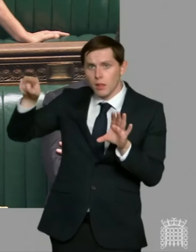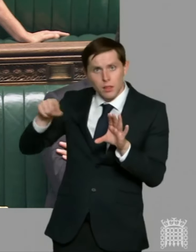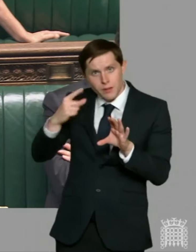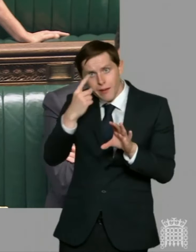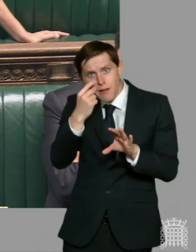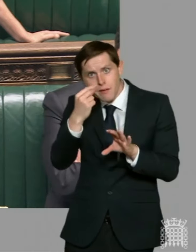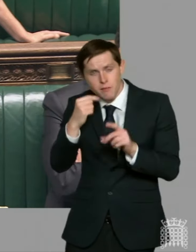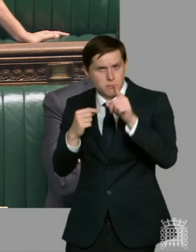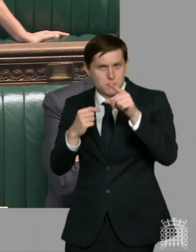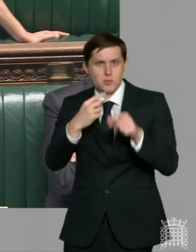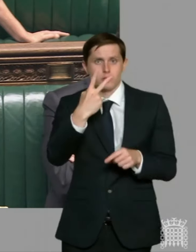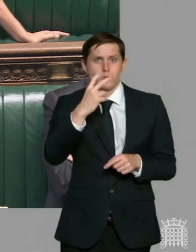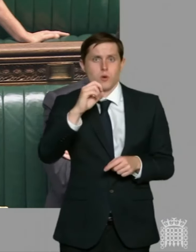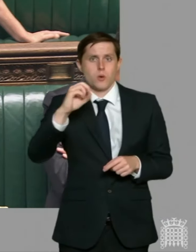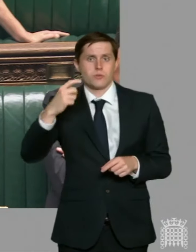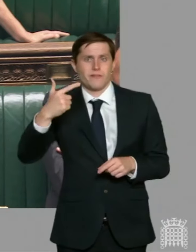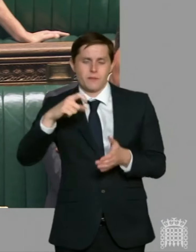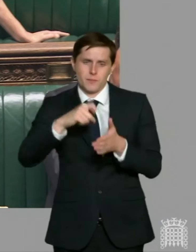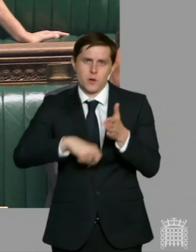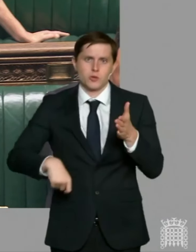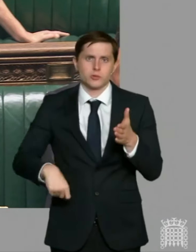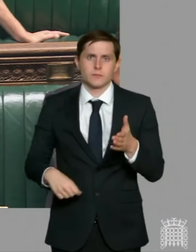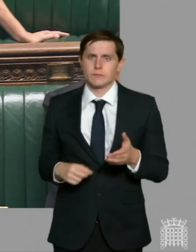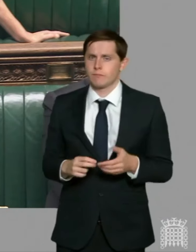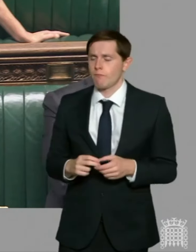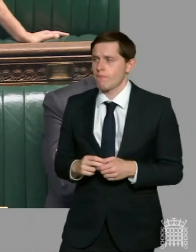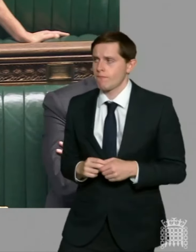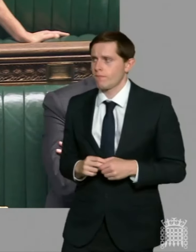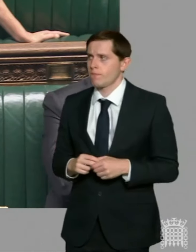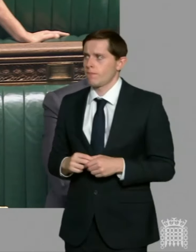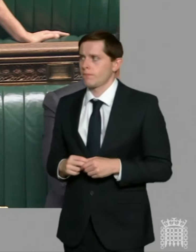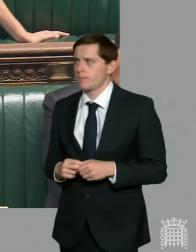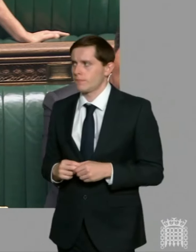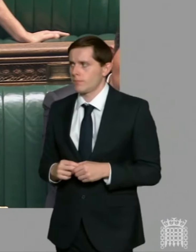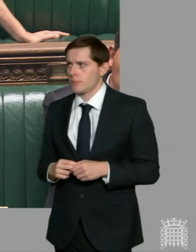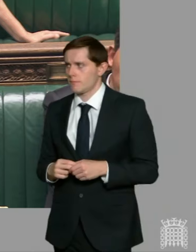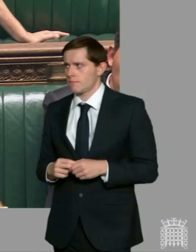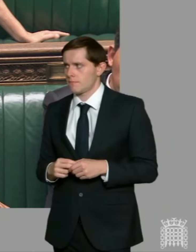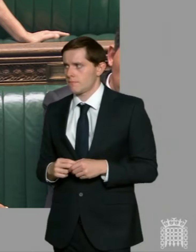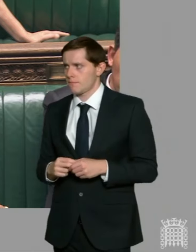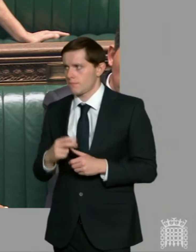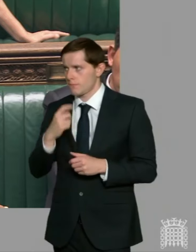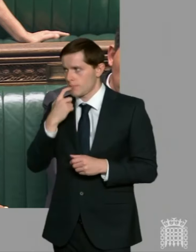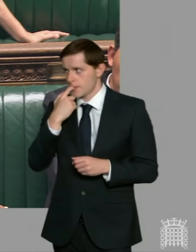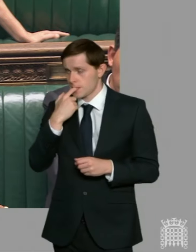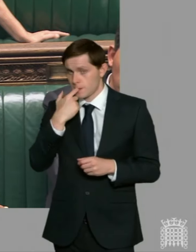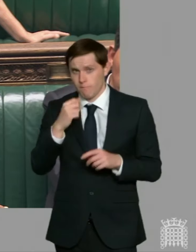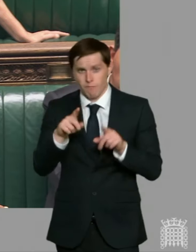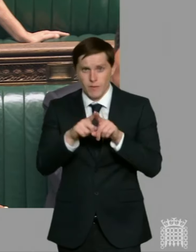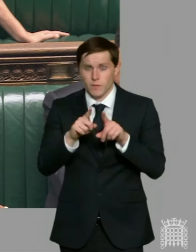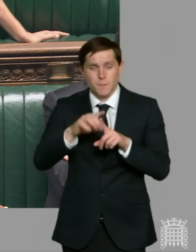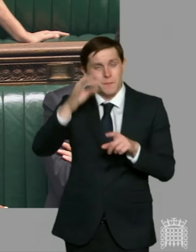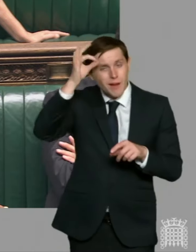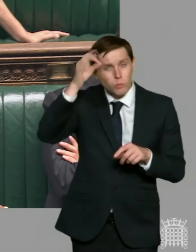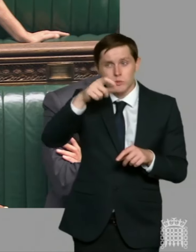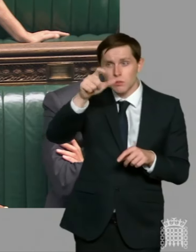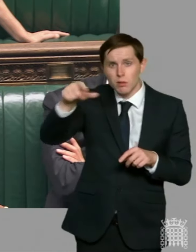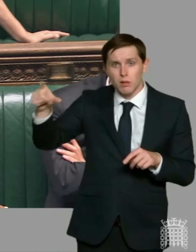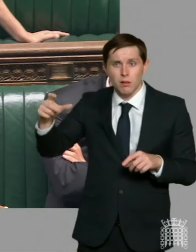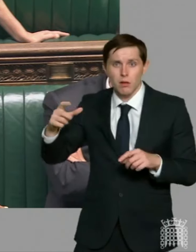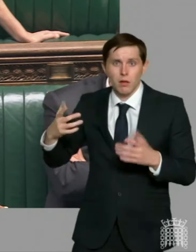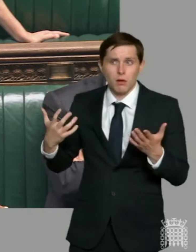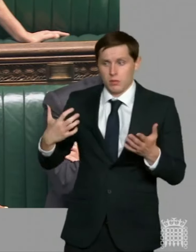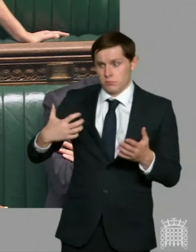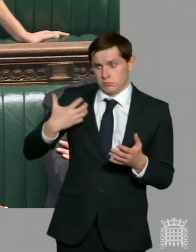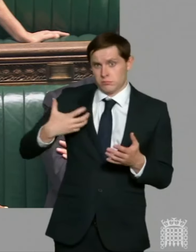Mr. Speaker, there is also a responsibility to address the concerns of councillors and local residents. I know from my own constituency the references that they have to